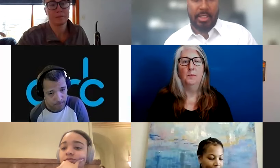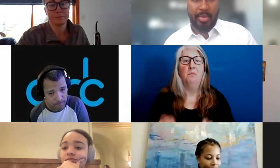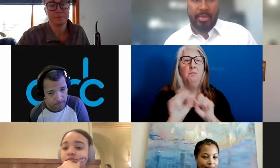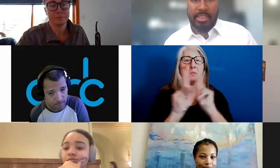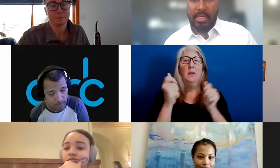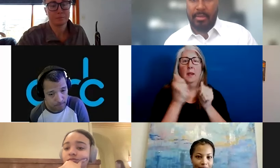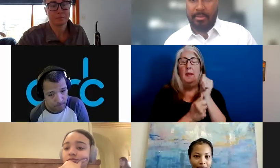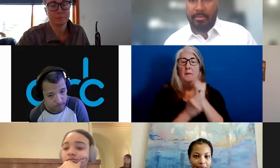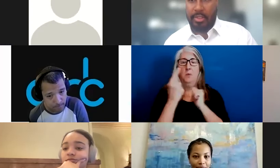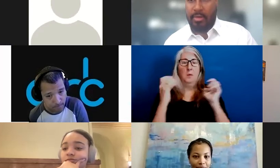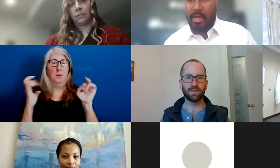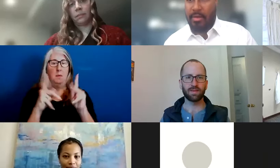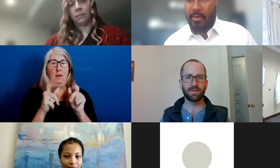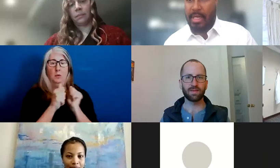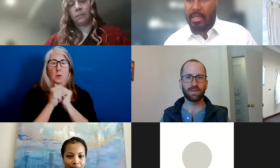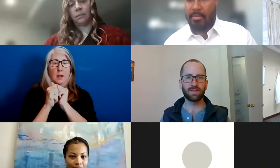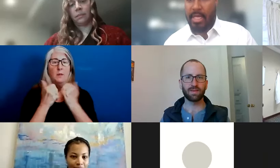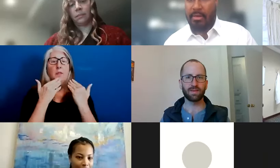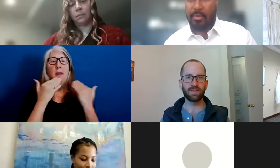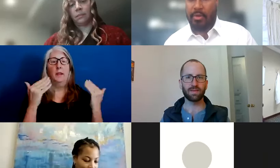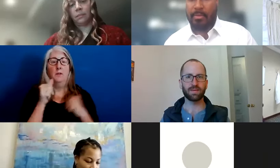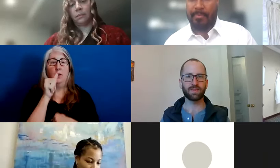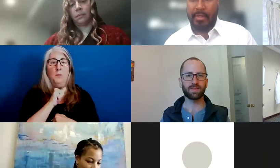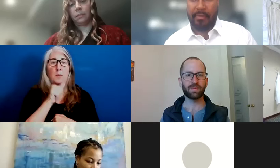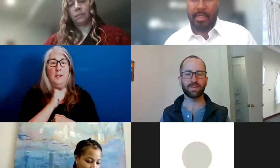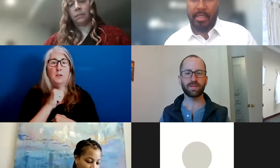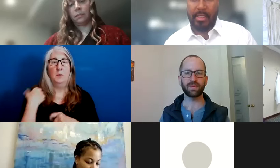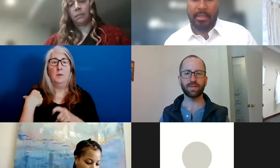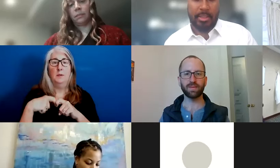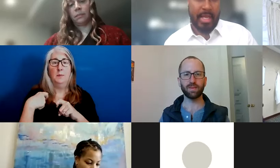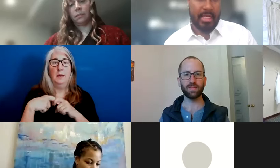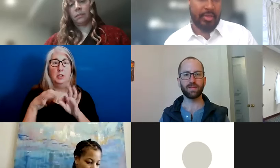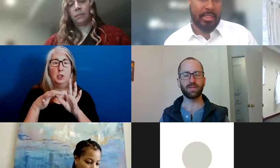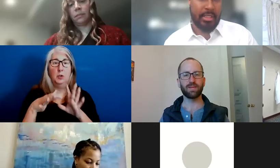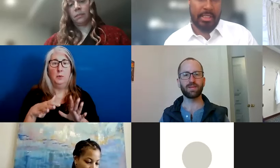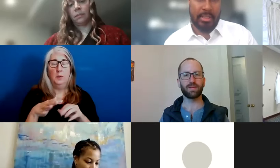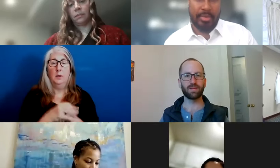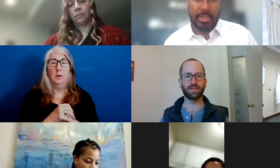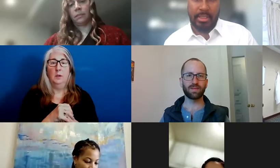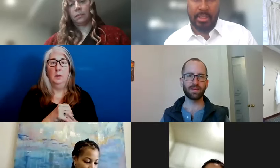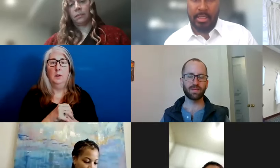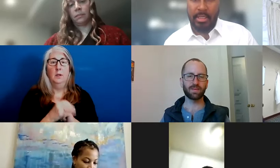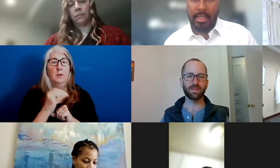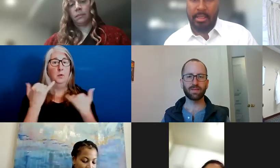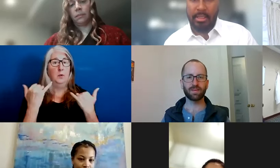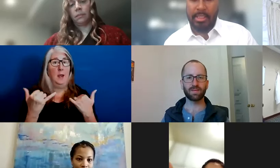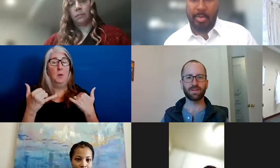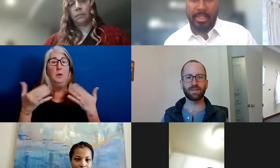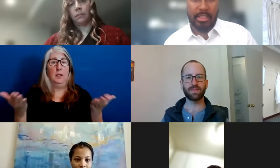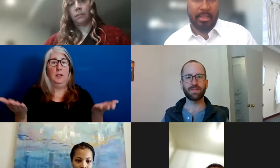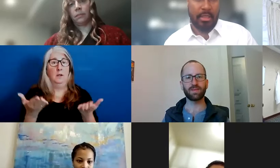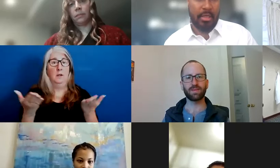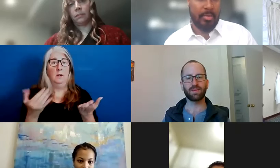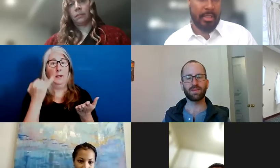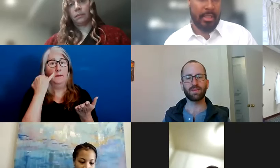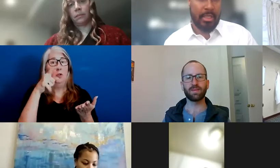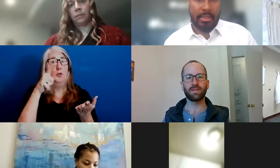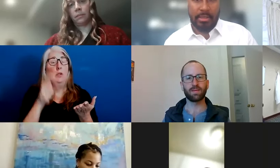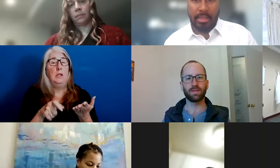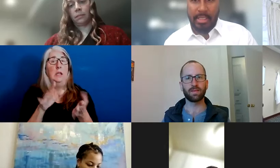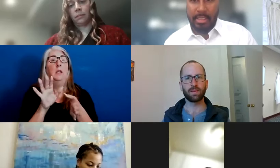Spanish interpreter set up. So now that we're in the main room, if you need Spanish translation, please click the interpretation